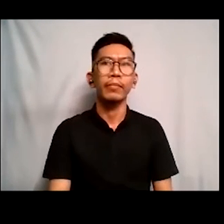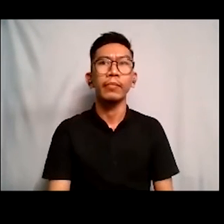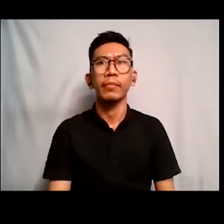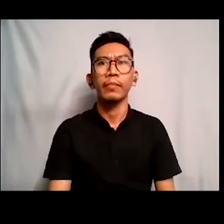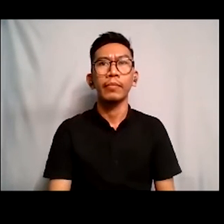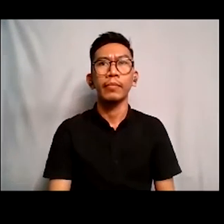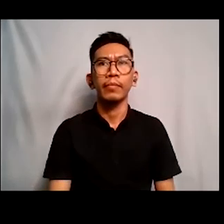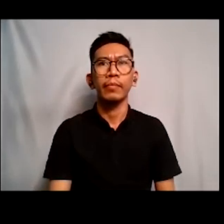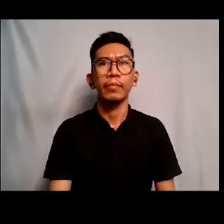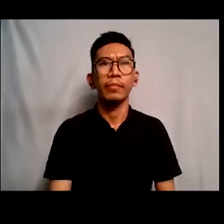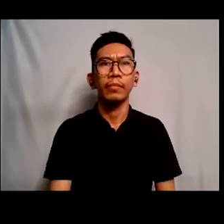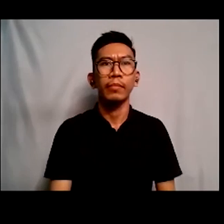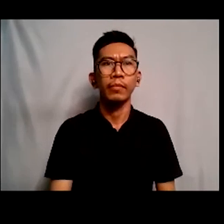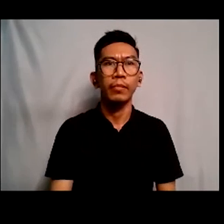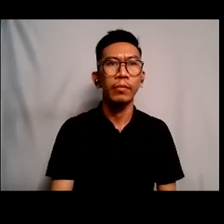And then add have.